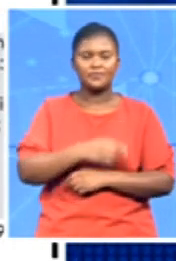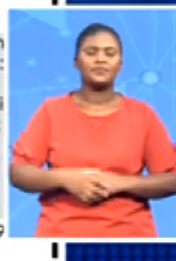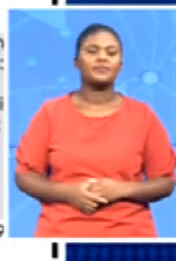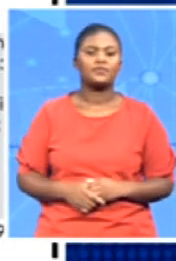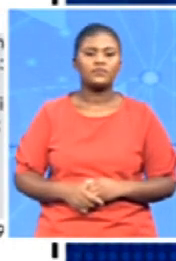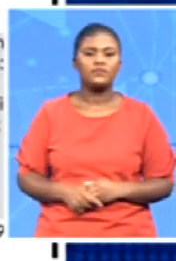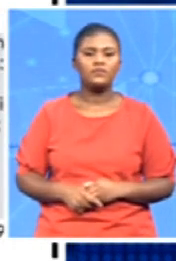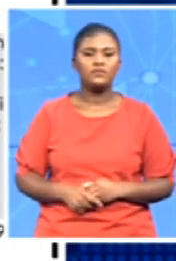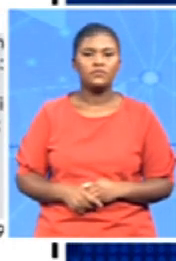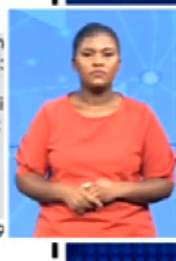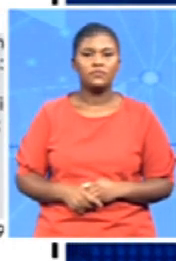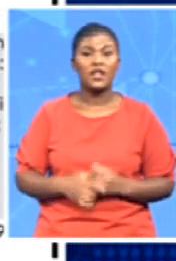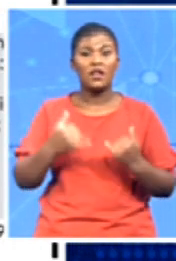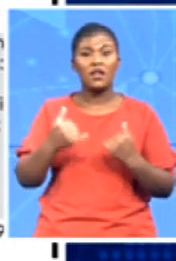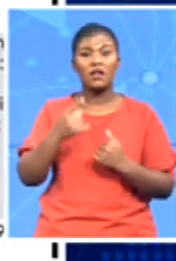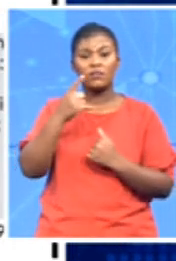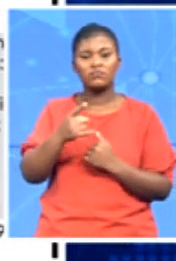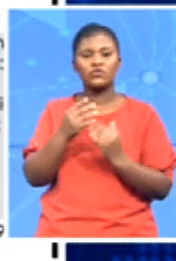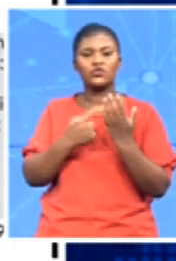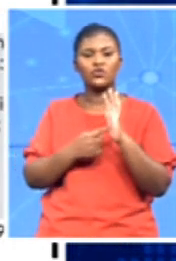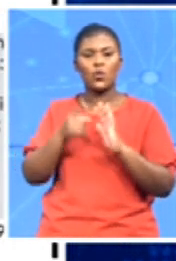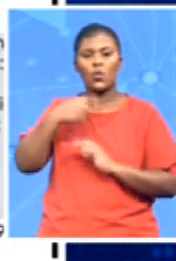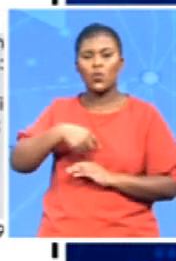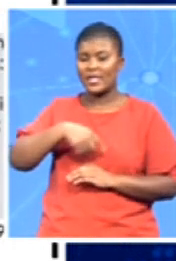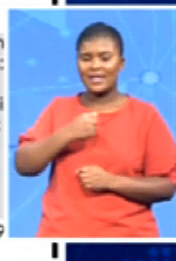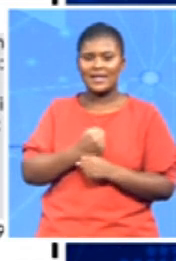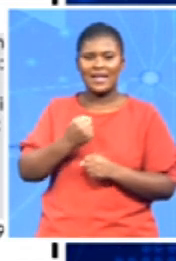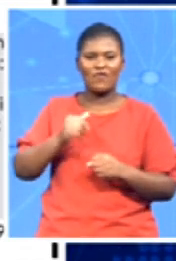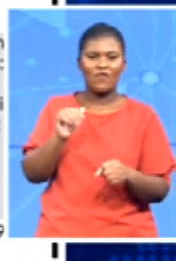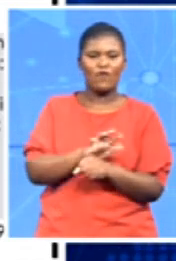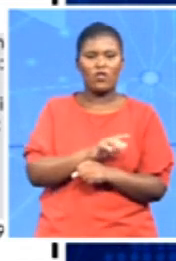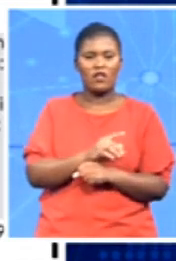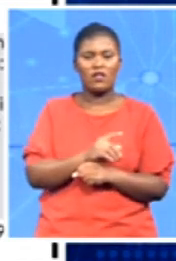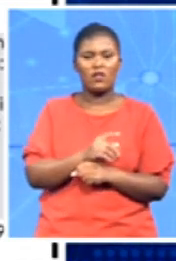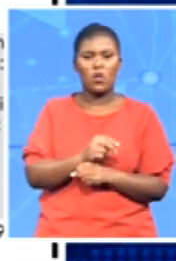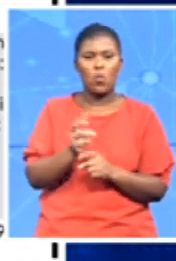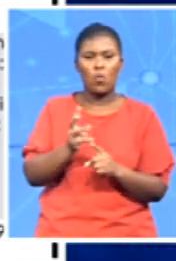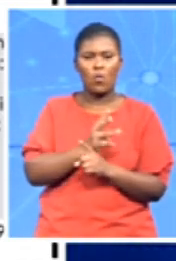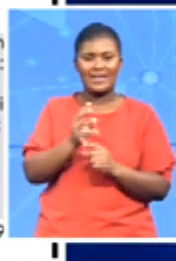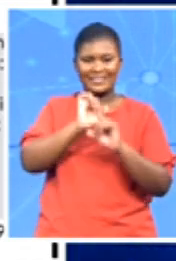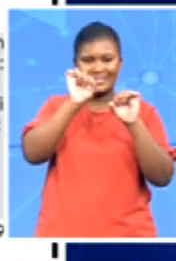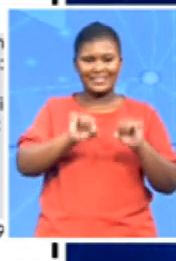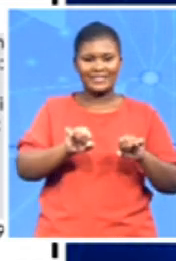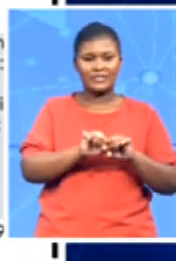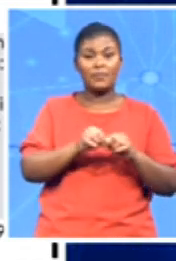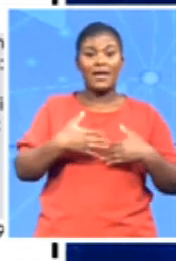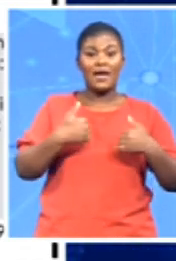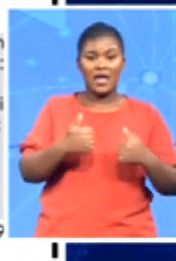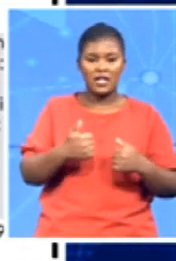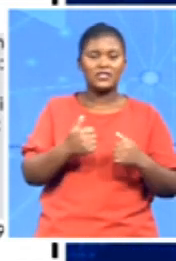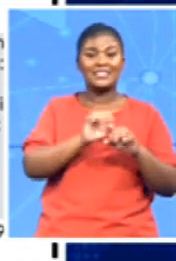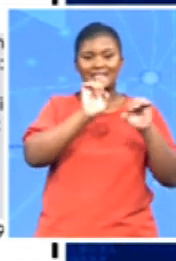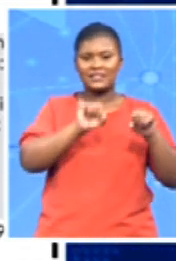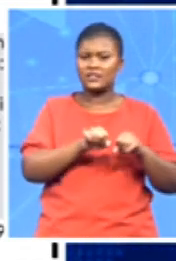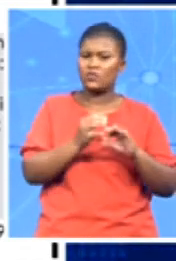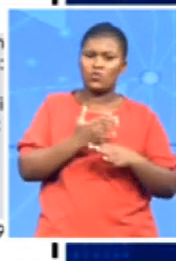we never fully even activated the first warning system. The health system coped, and we didn't have to activate additional